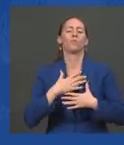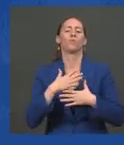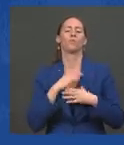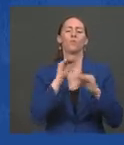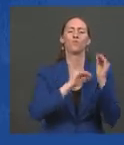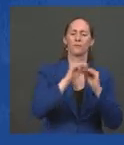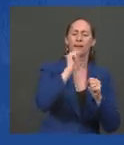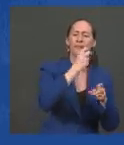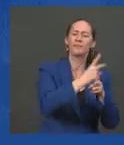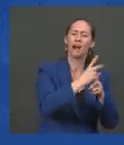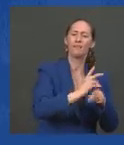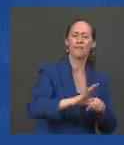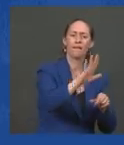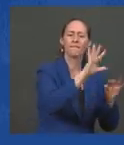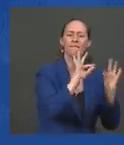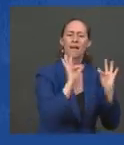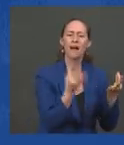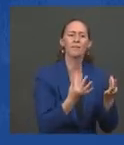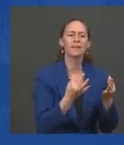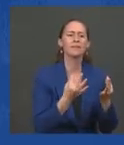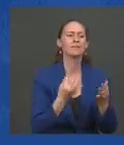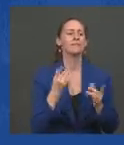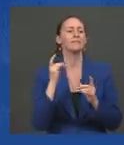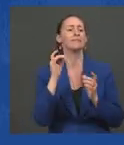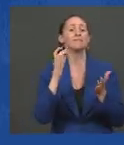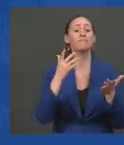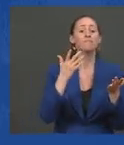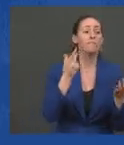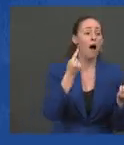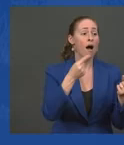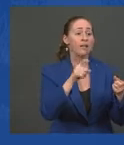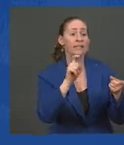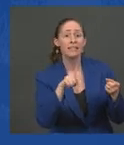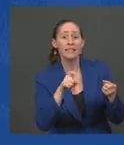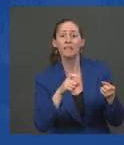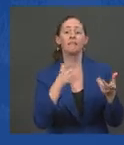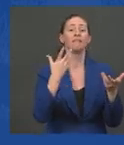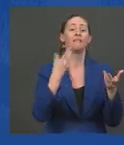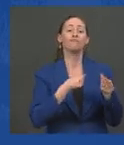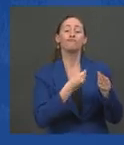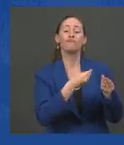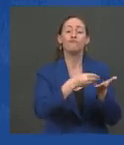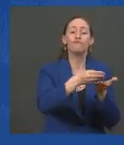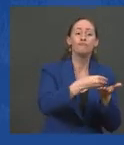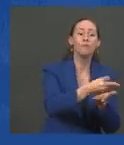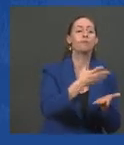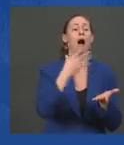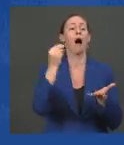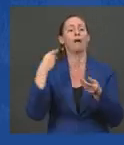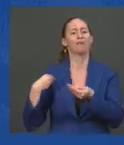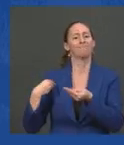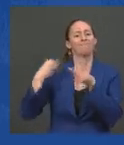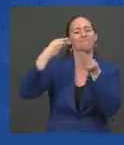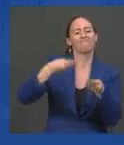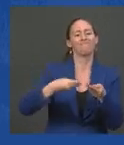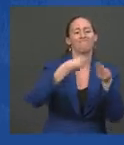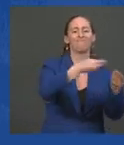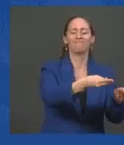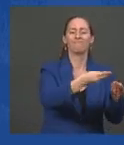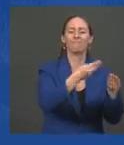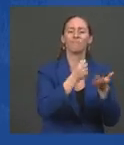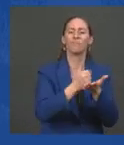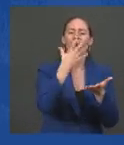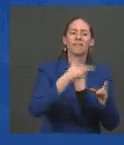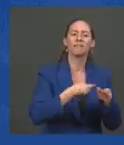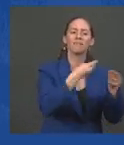a little bit of wealth that they can pass on to their children, and create jobs in their communities would uplift the entire